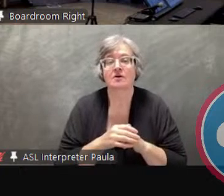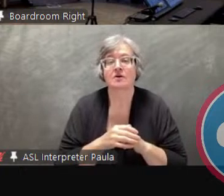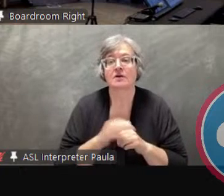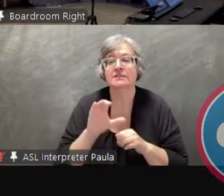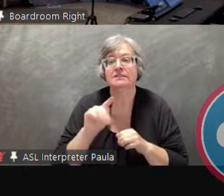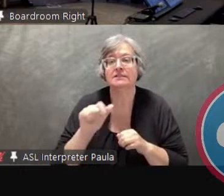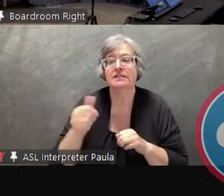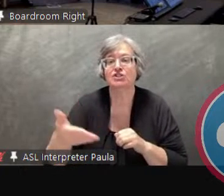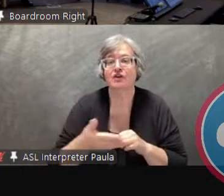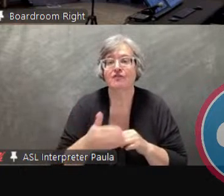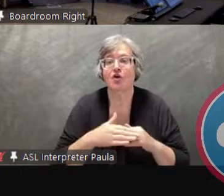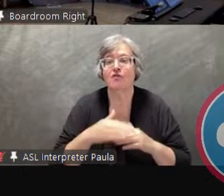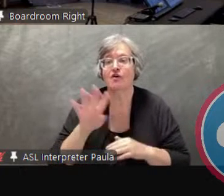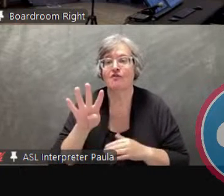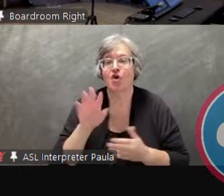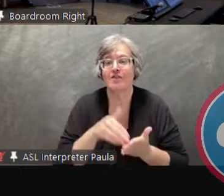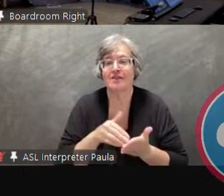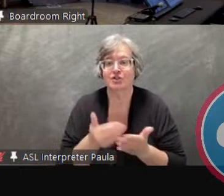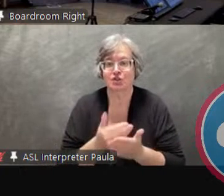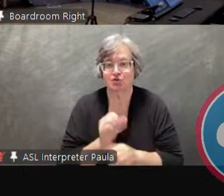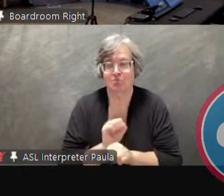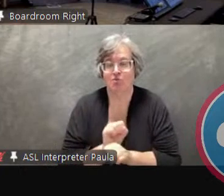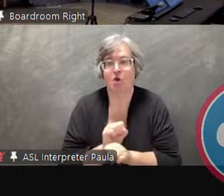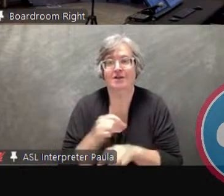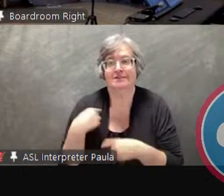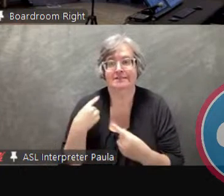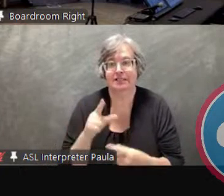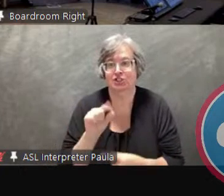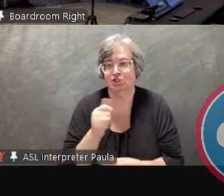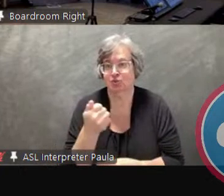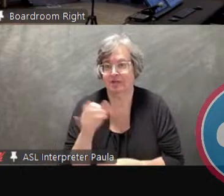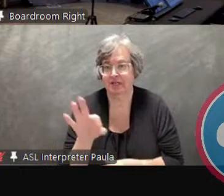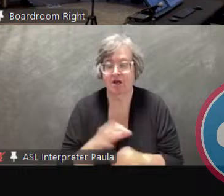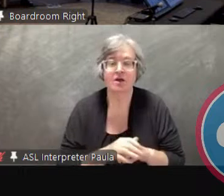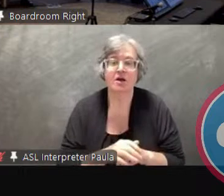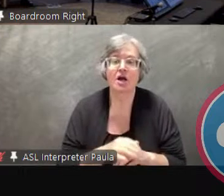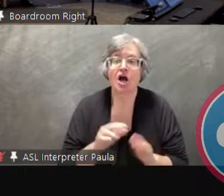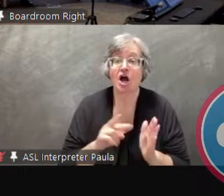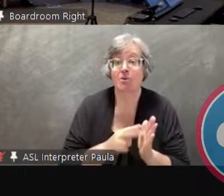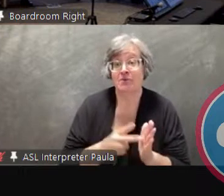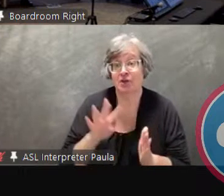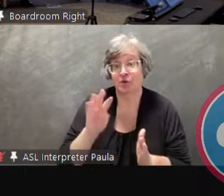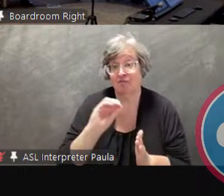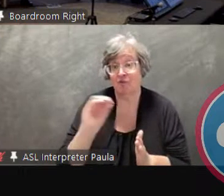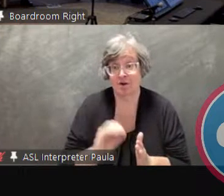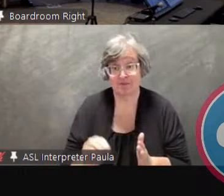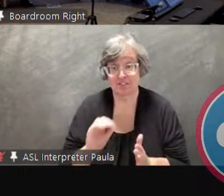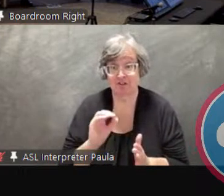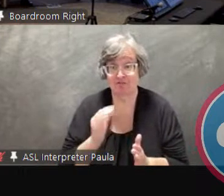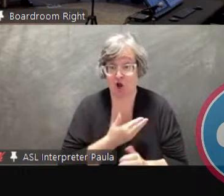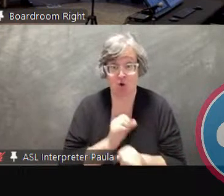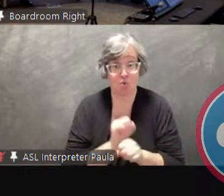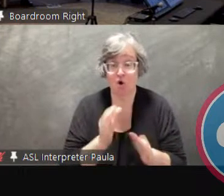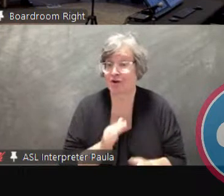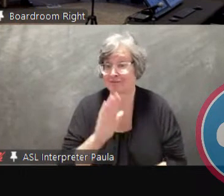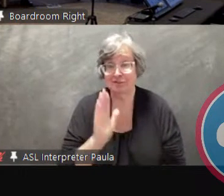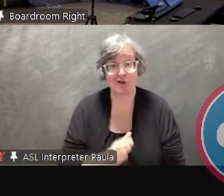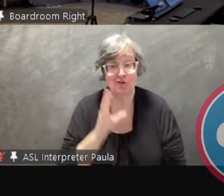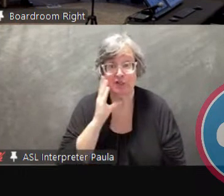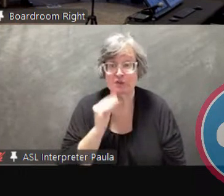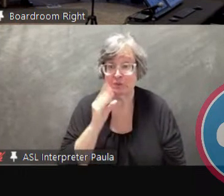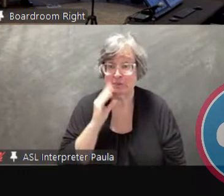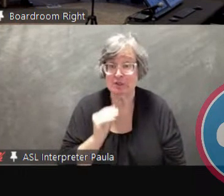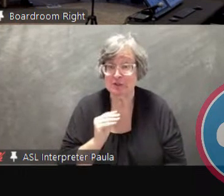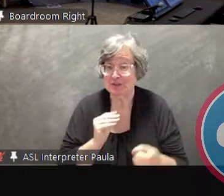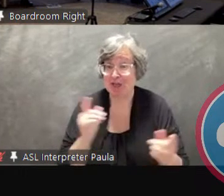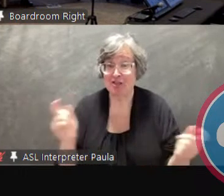more than 4,000 new employees. What that means is that 40% of our workforce had never had the opportunity to